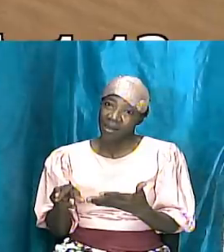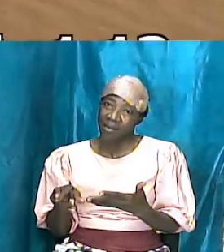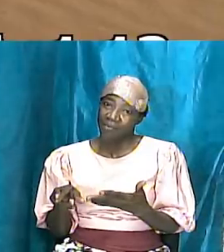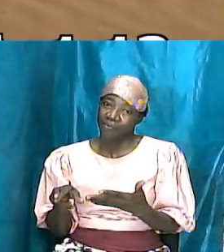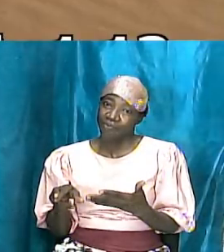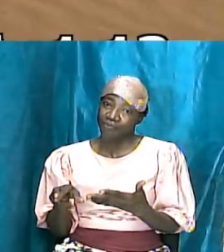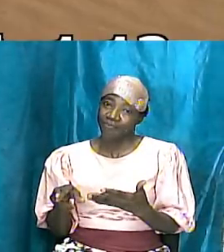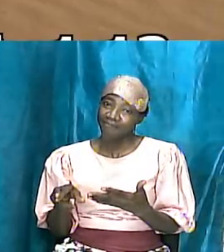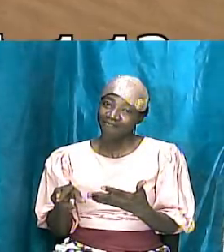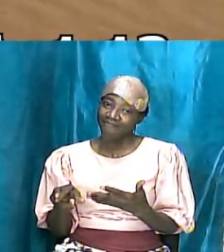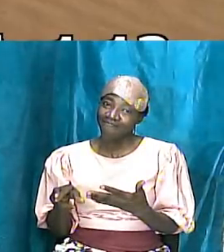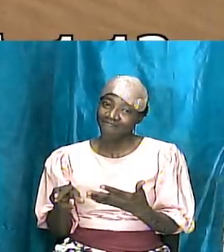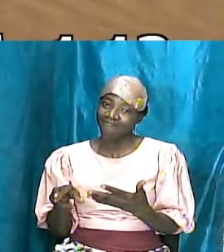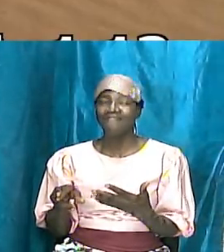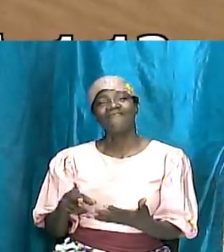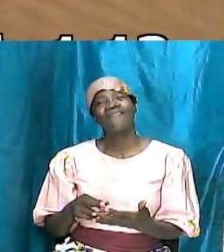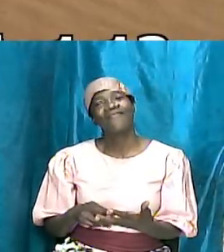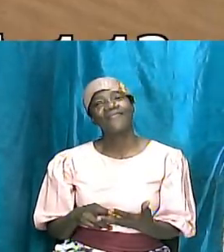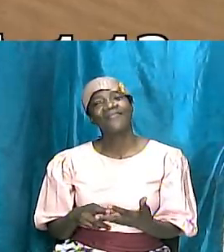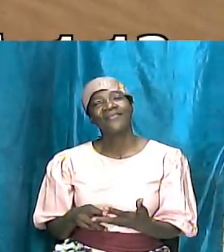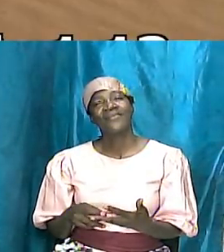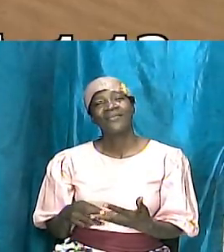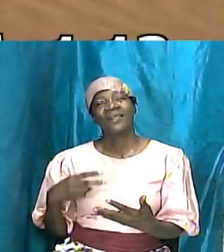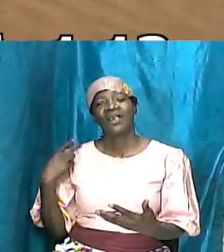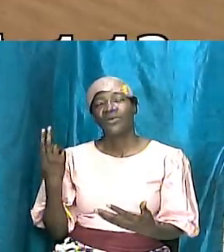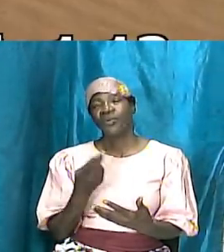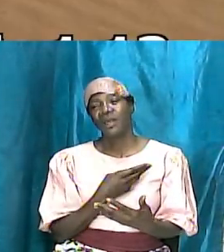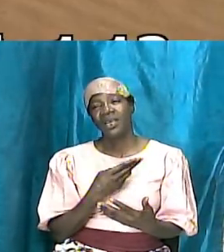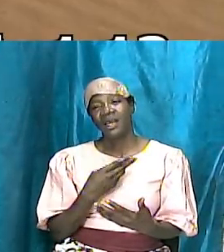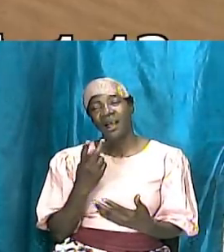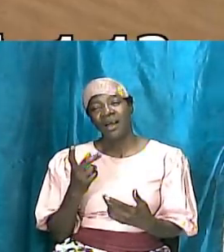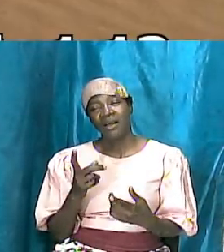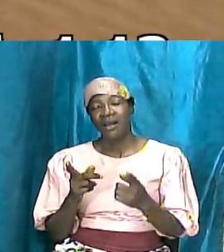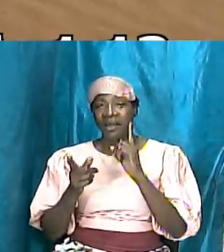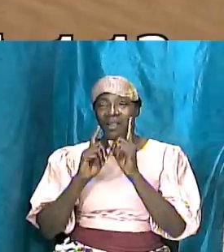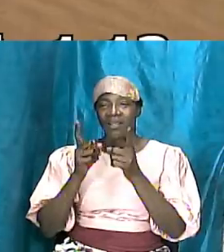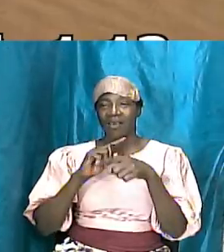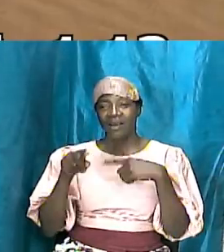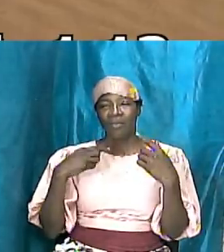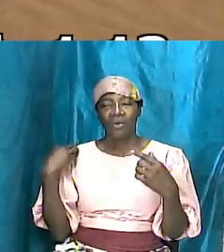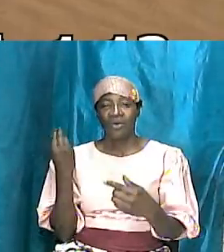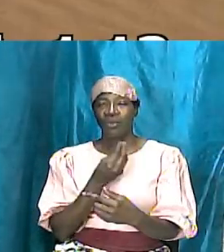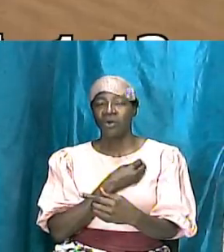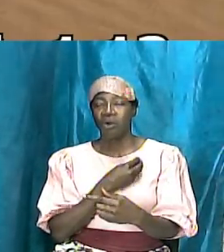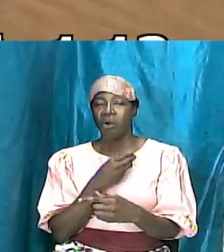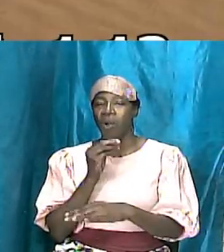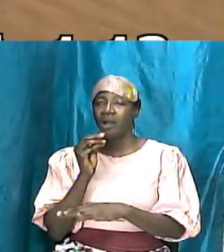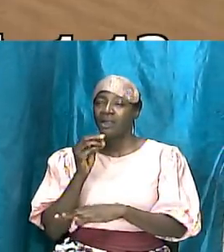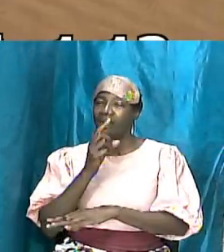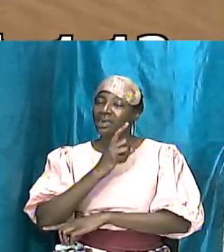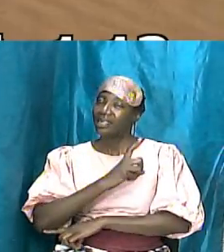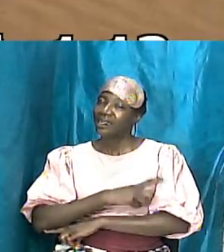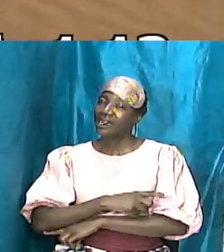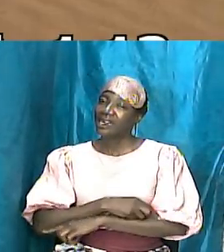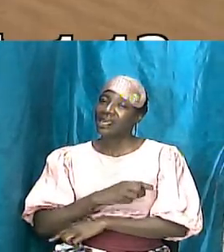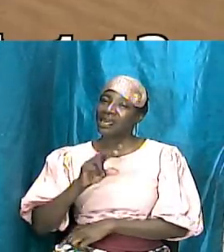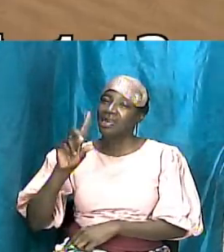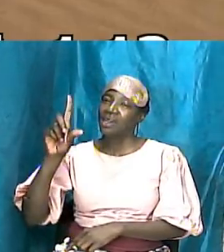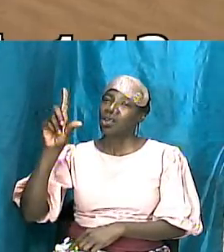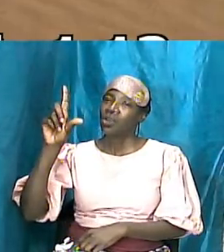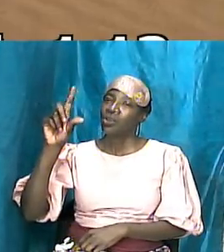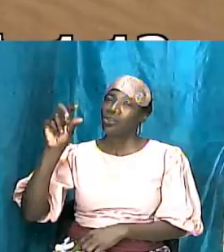sisters, we are used to talking about our day, that 24-hour